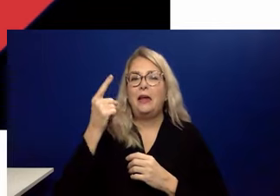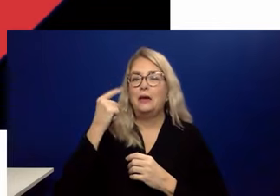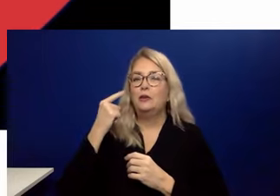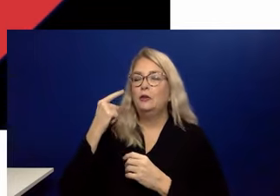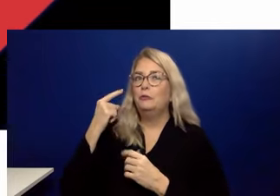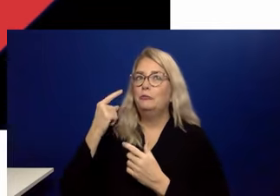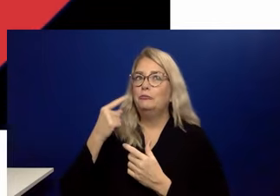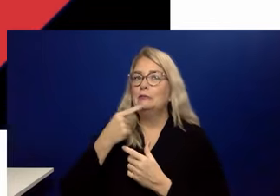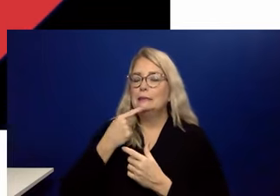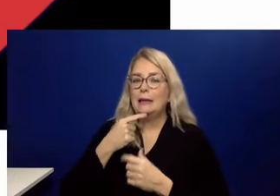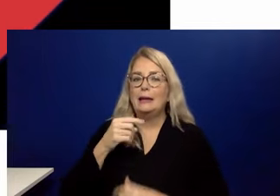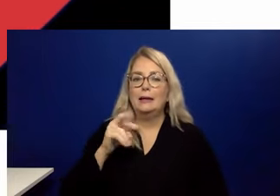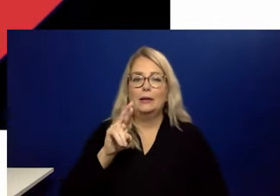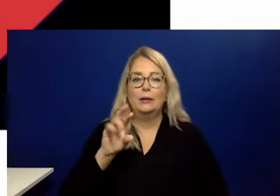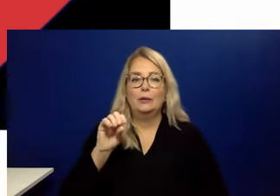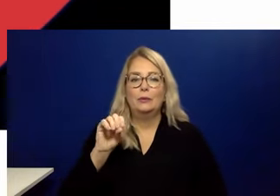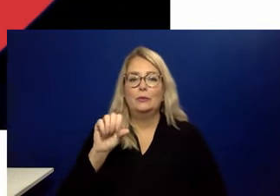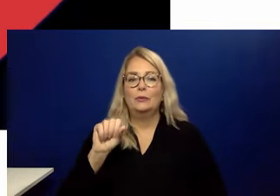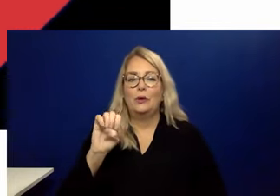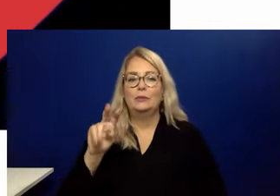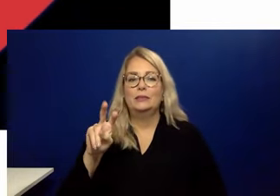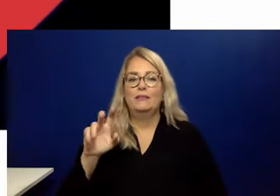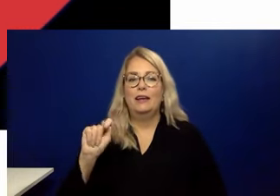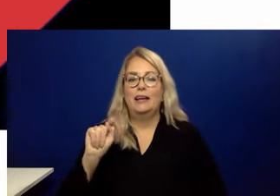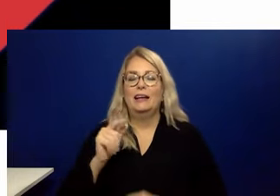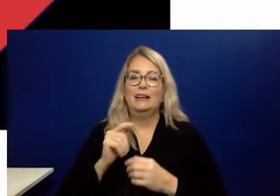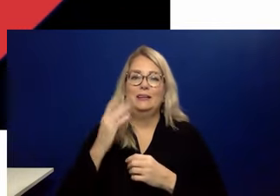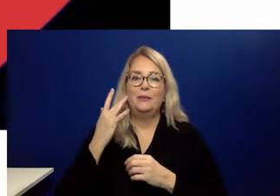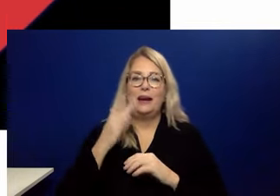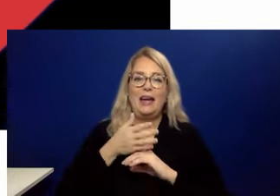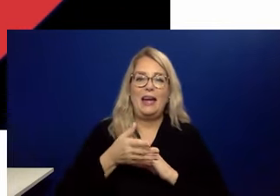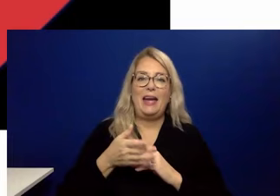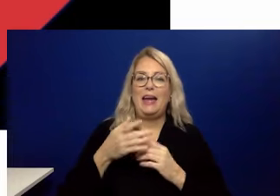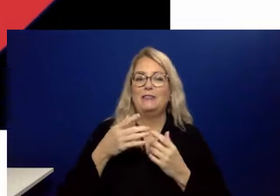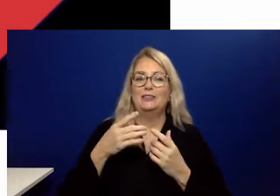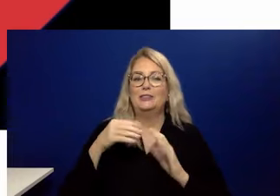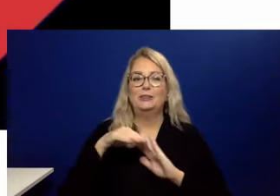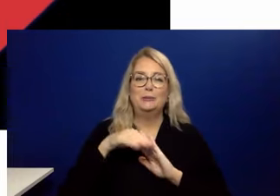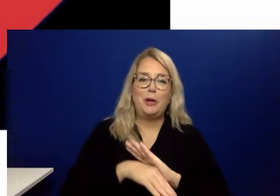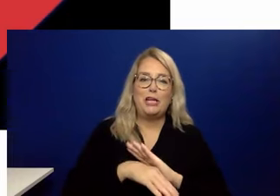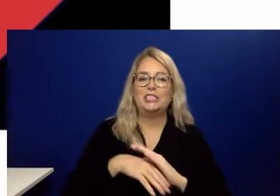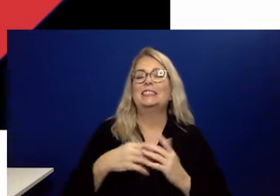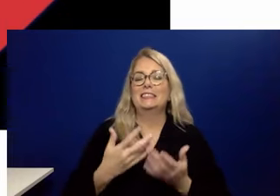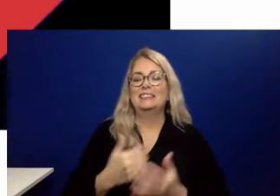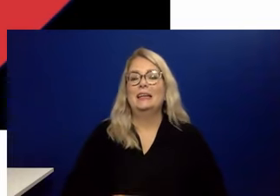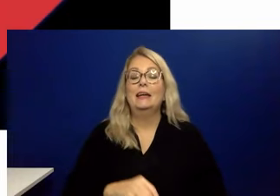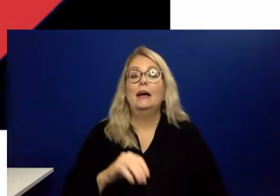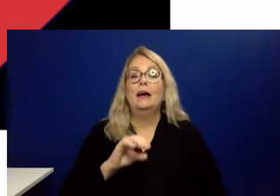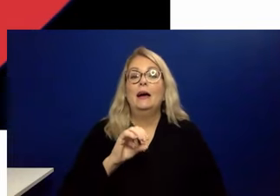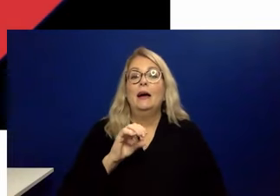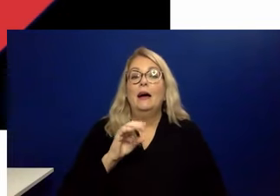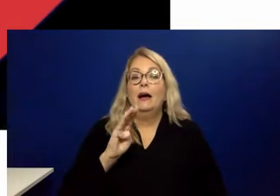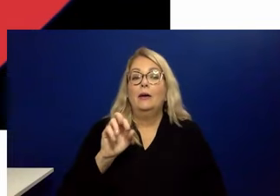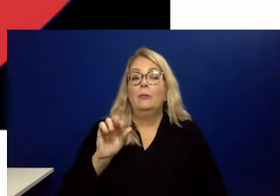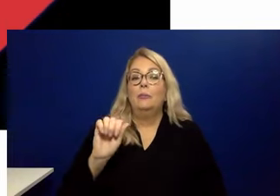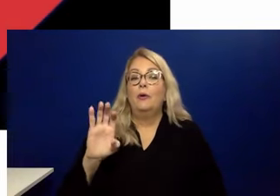Social Security after the Depression. Yes. Not sure why you said Wilson, but Barack Obama, and make that